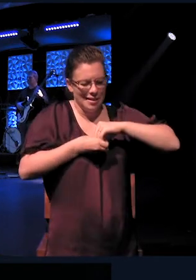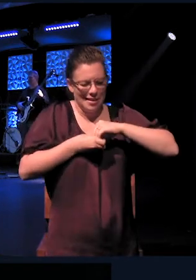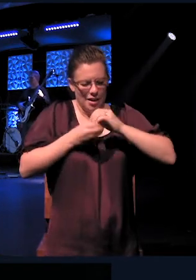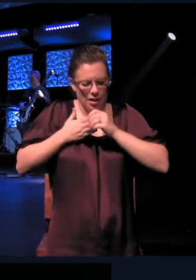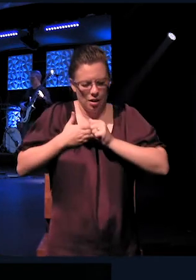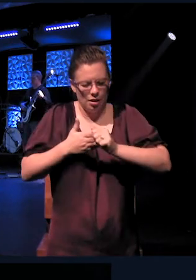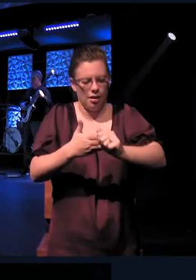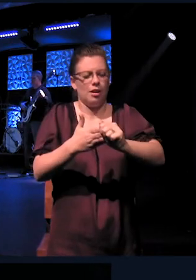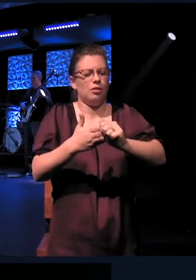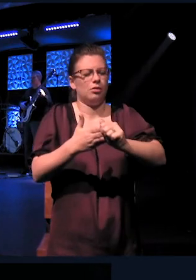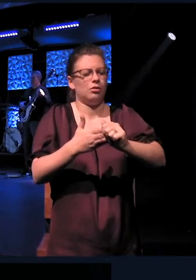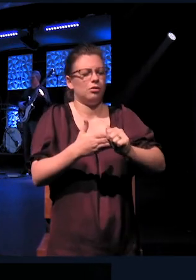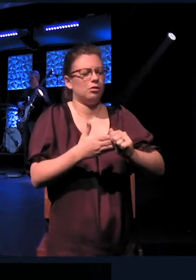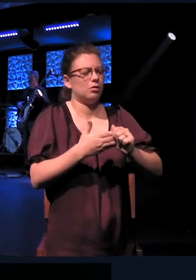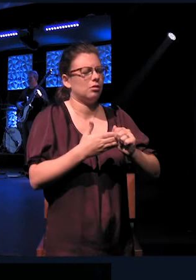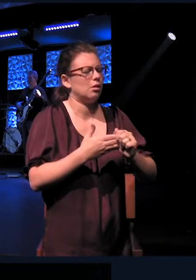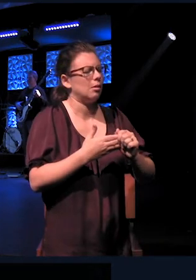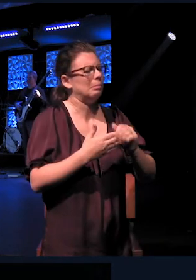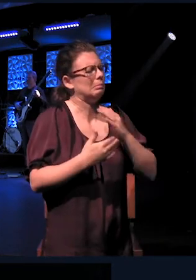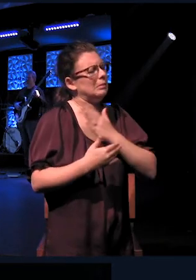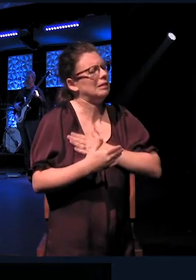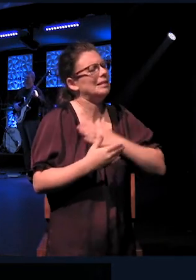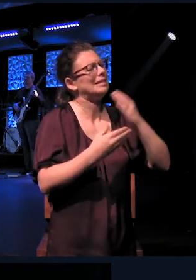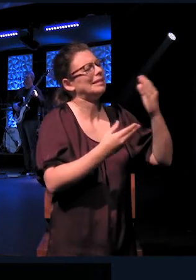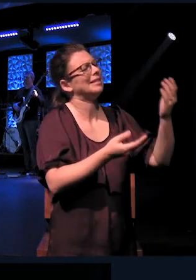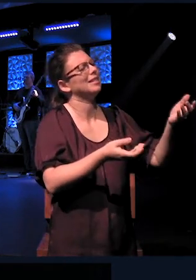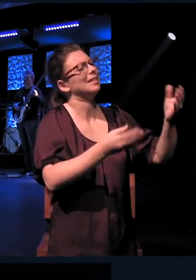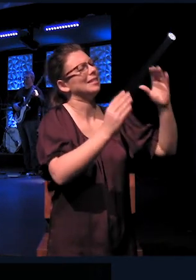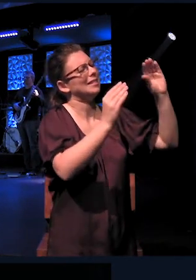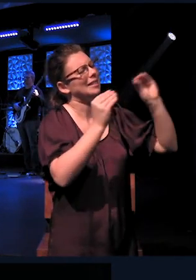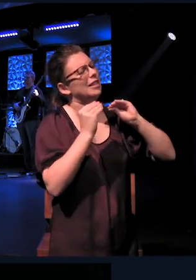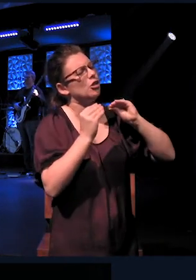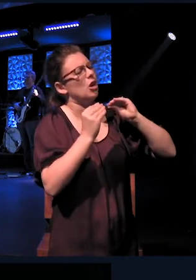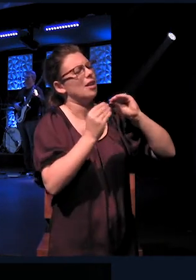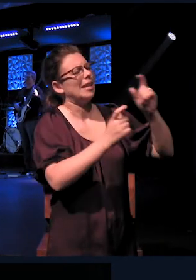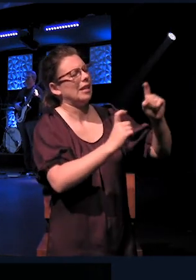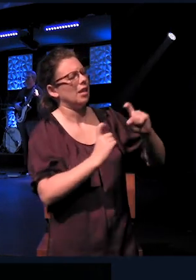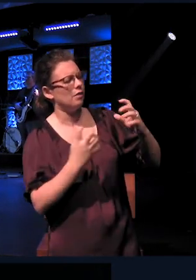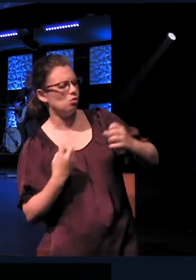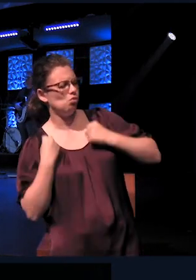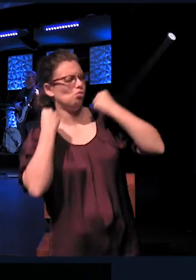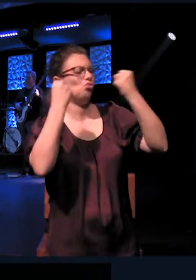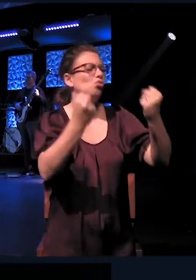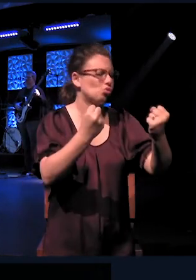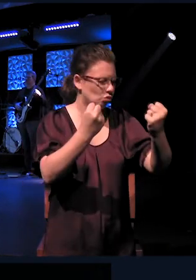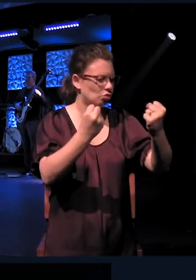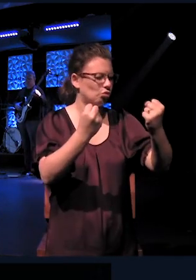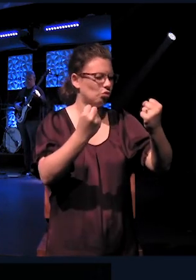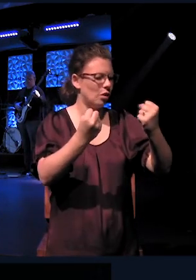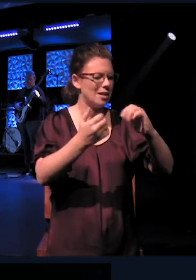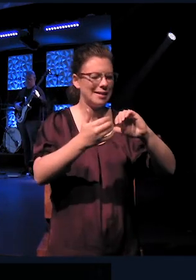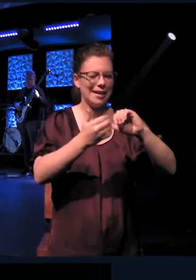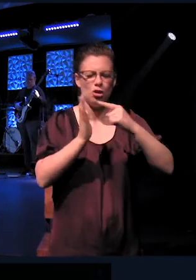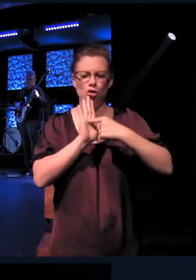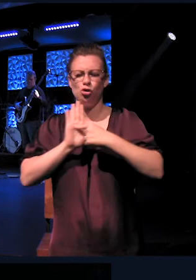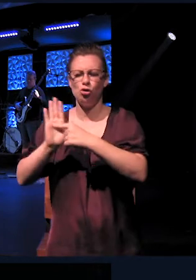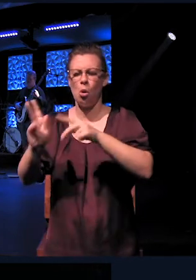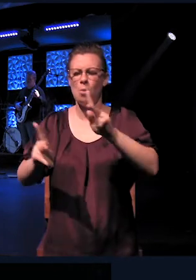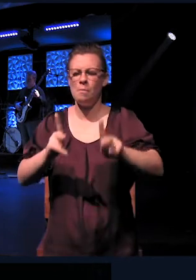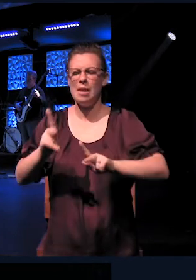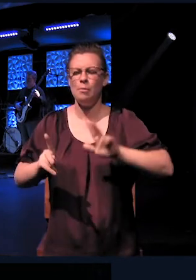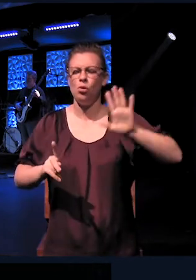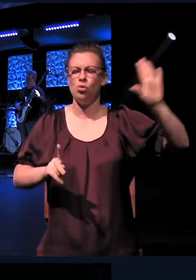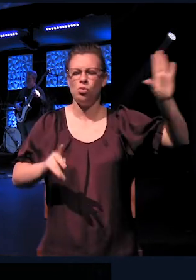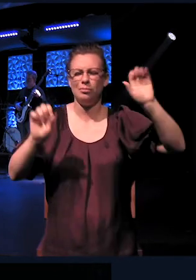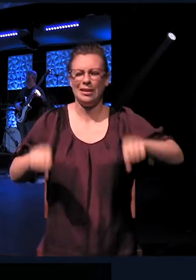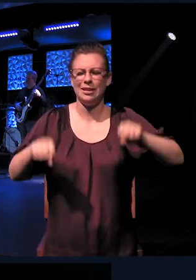You pray that you would give us boldness and courage to share the good news of what you've done in our lives with others. And I pray that this church would be a